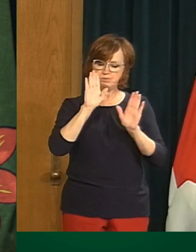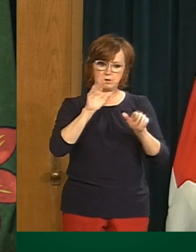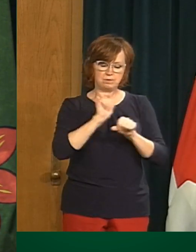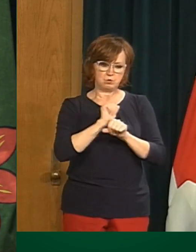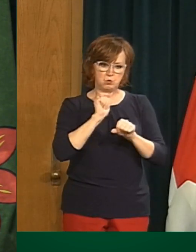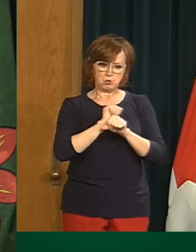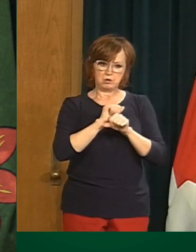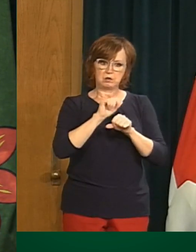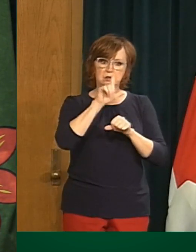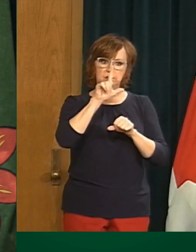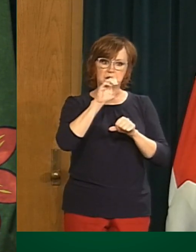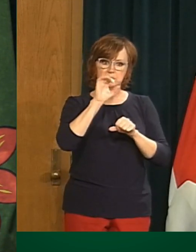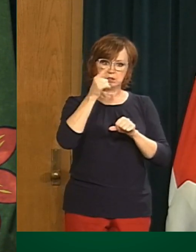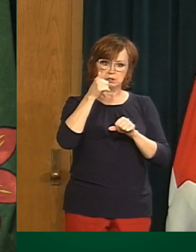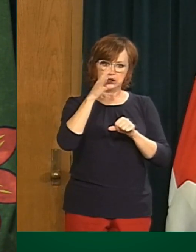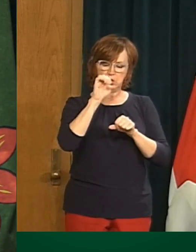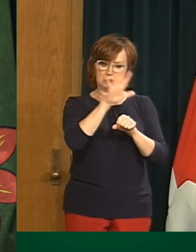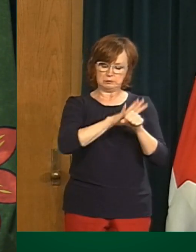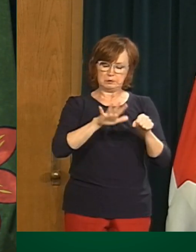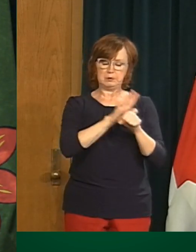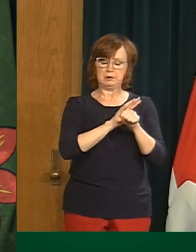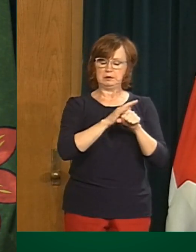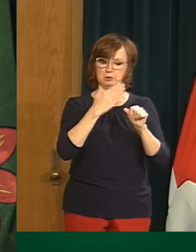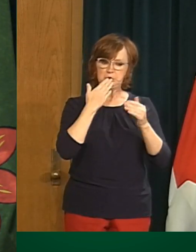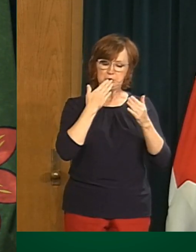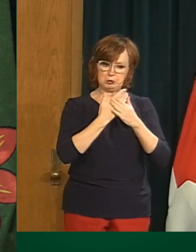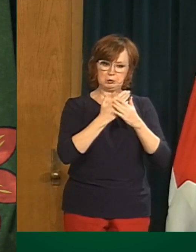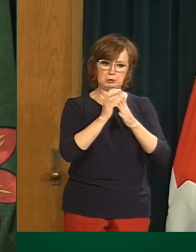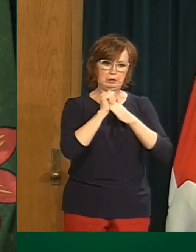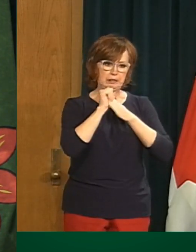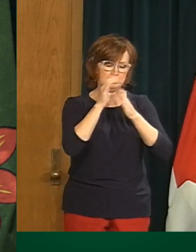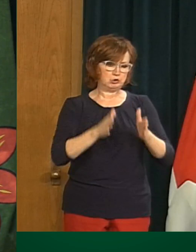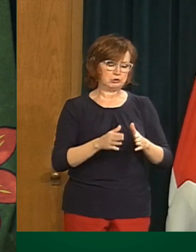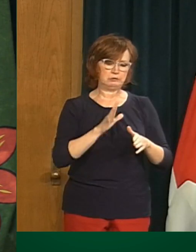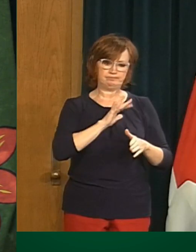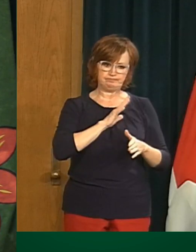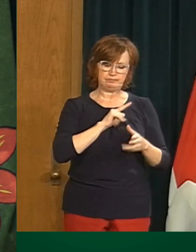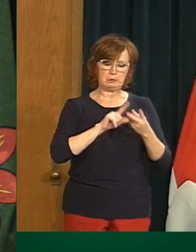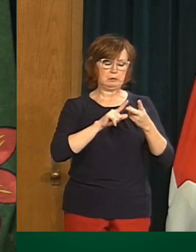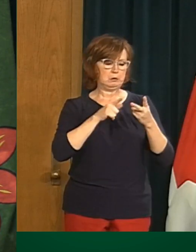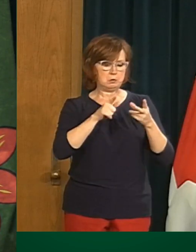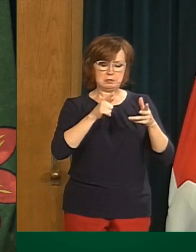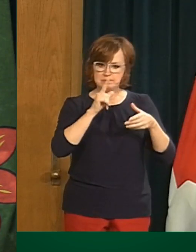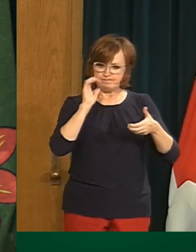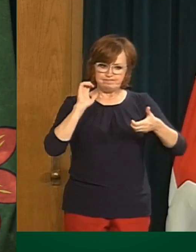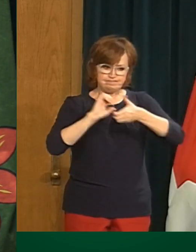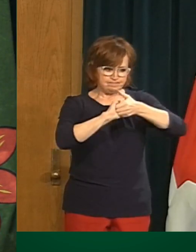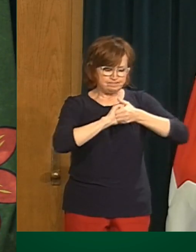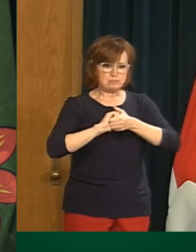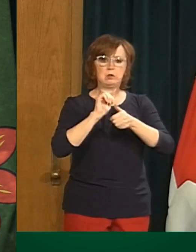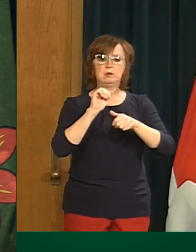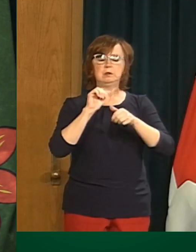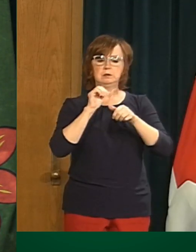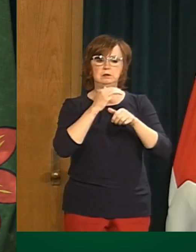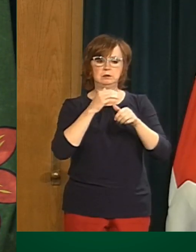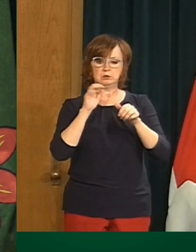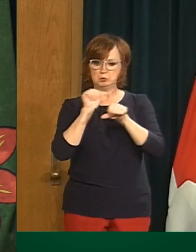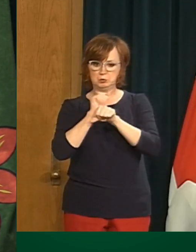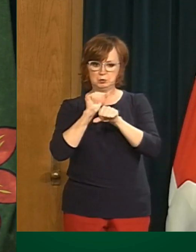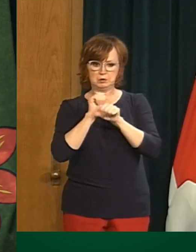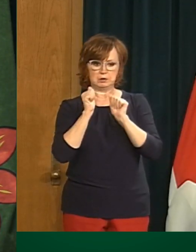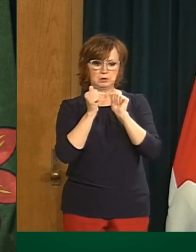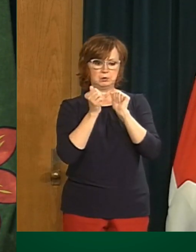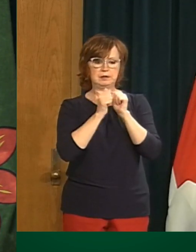the leadership that he is providing and the outreach and collaborative effort that he is working alongside Chief Teddy Clark